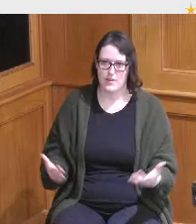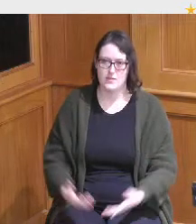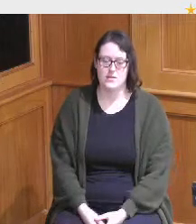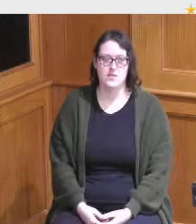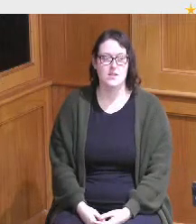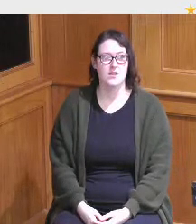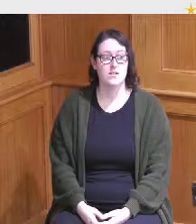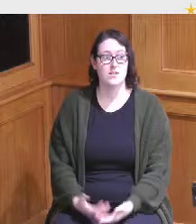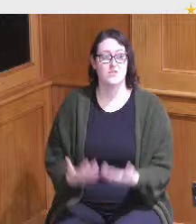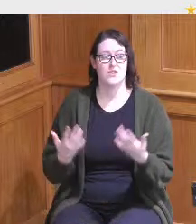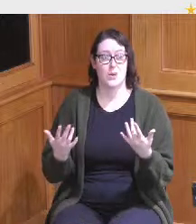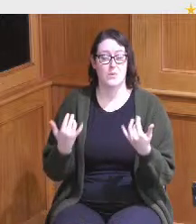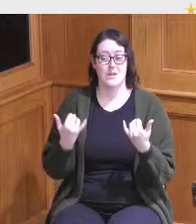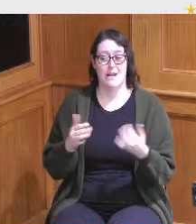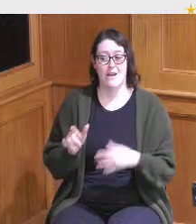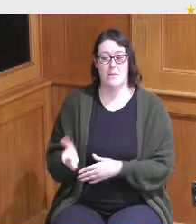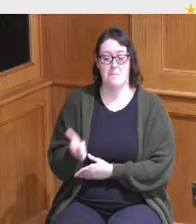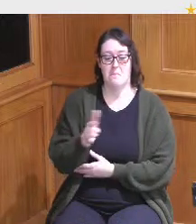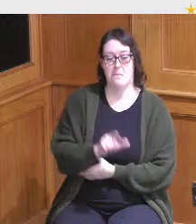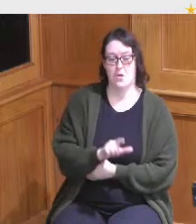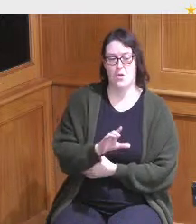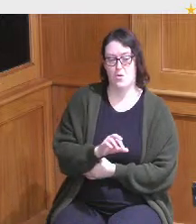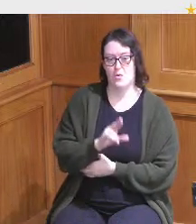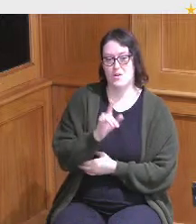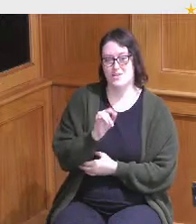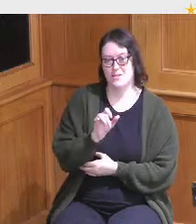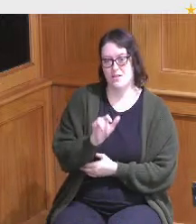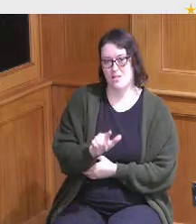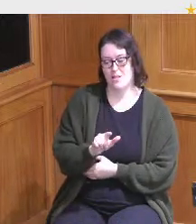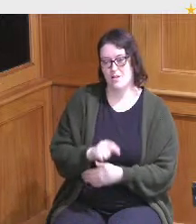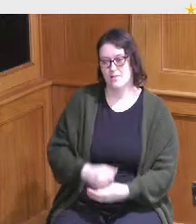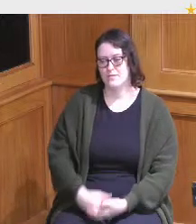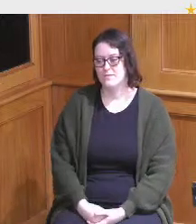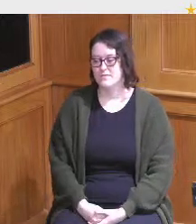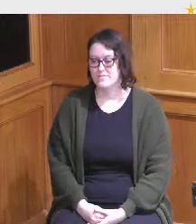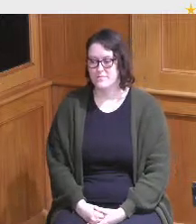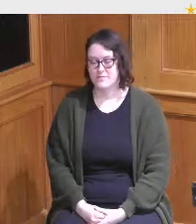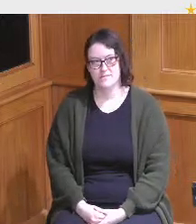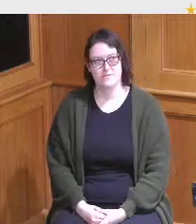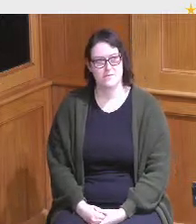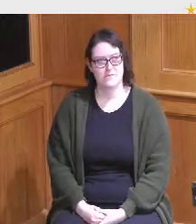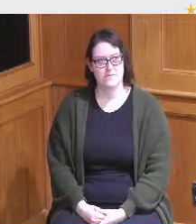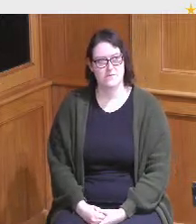And with that, I'll give it back to Crystal. Champions for Change.